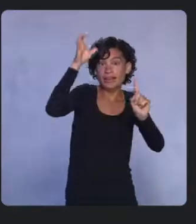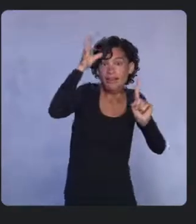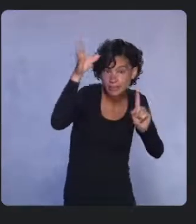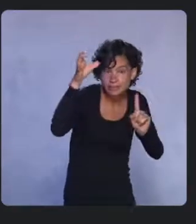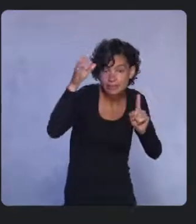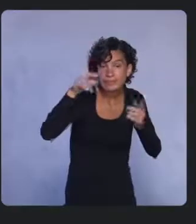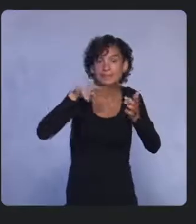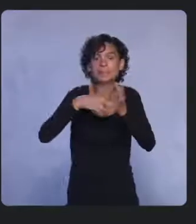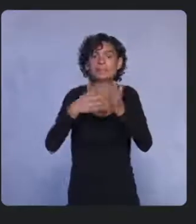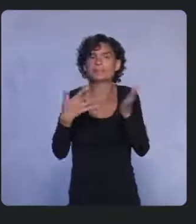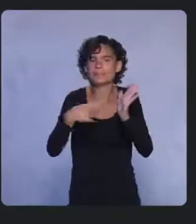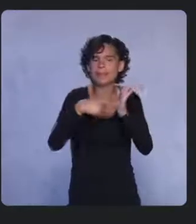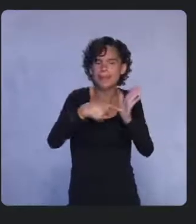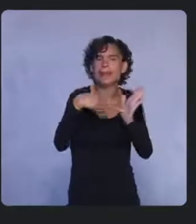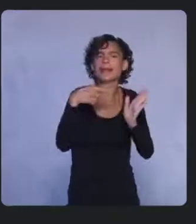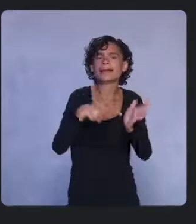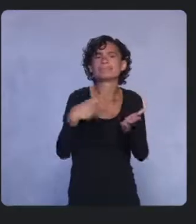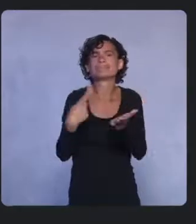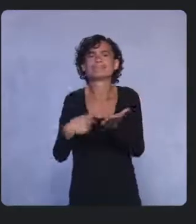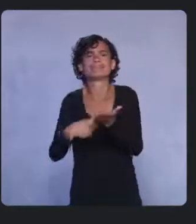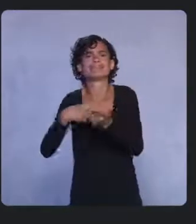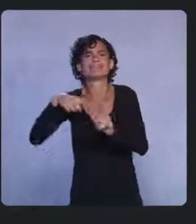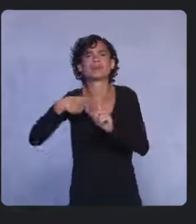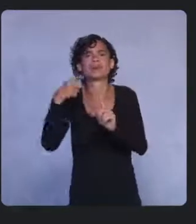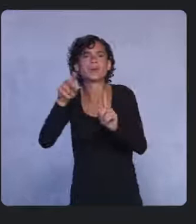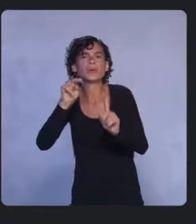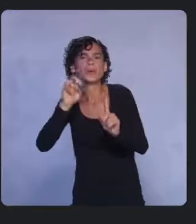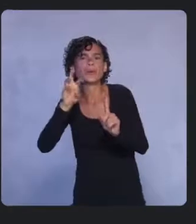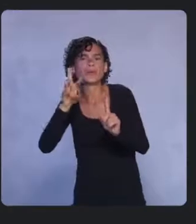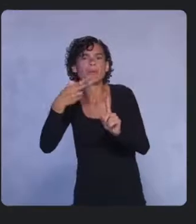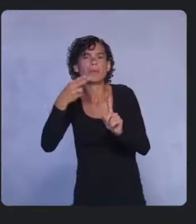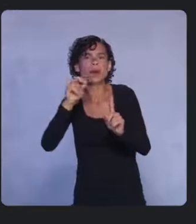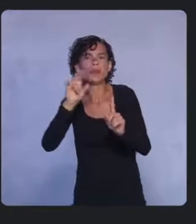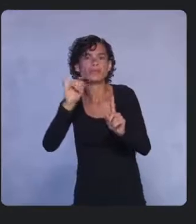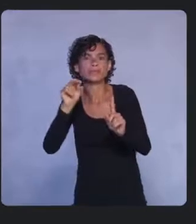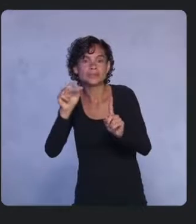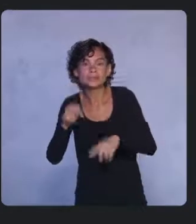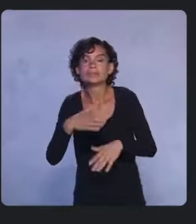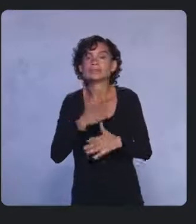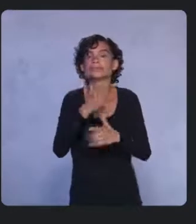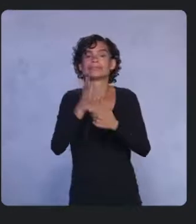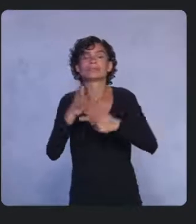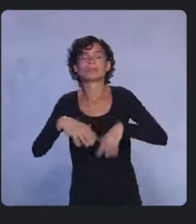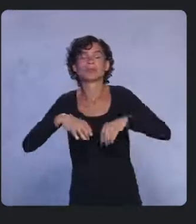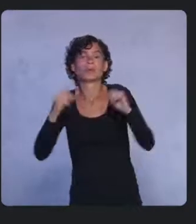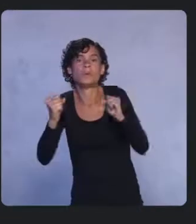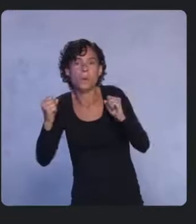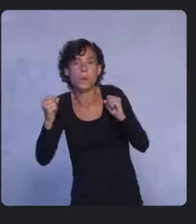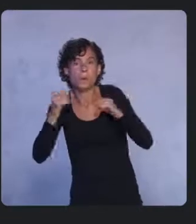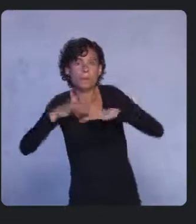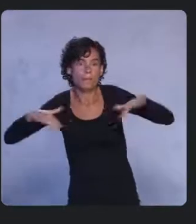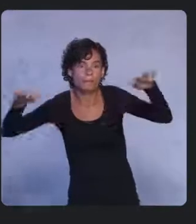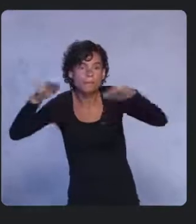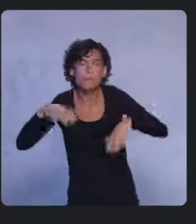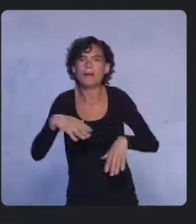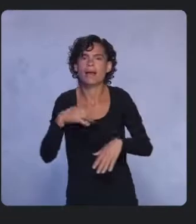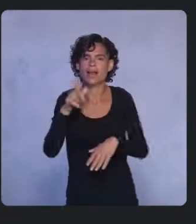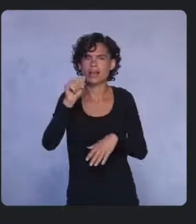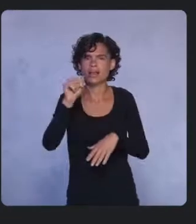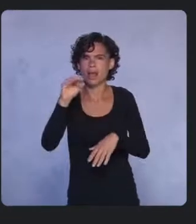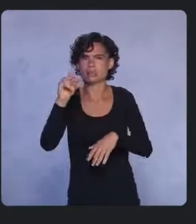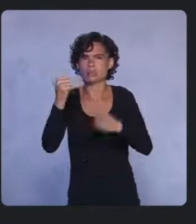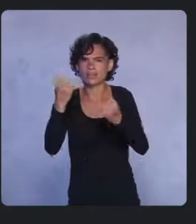New Horizons spacecraft and the coldness of space. Lambda synthesized these concepts from its training